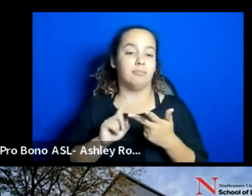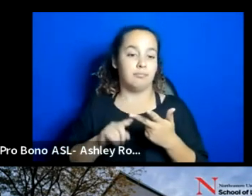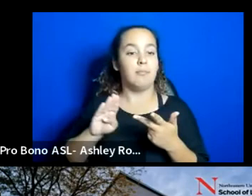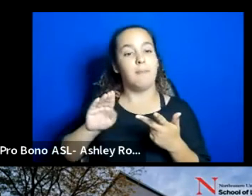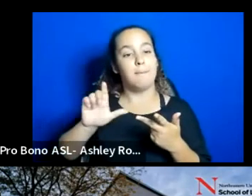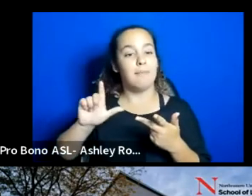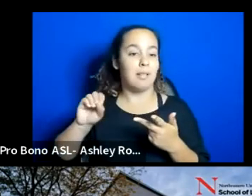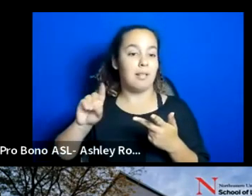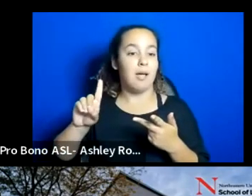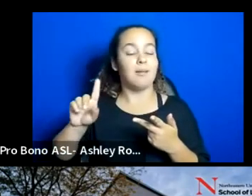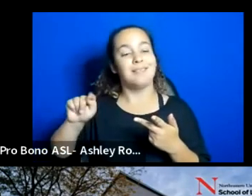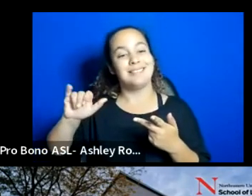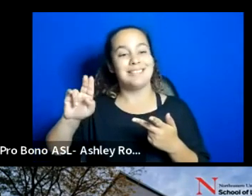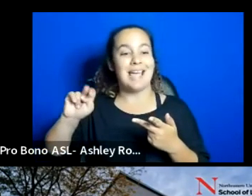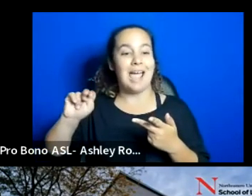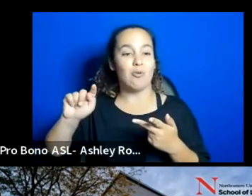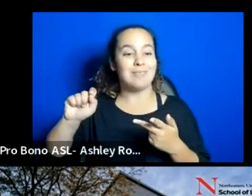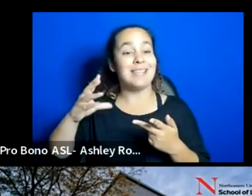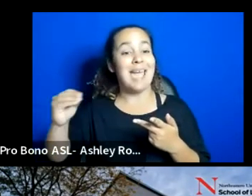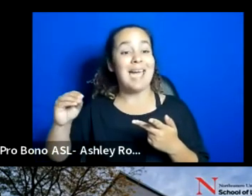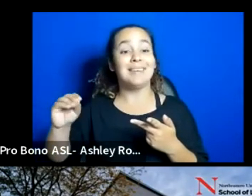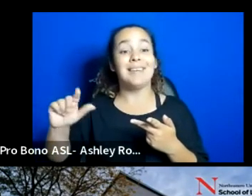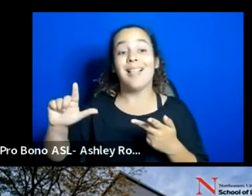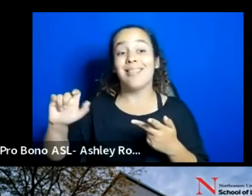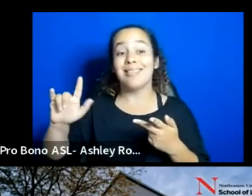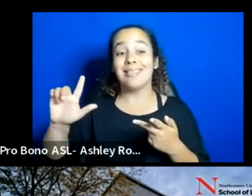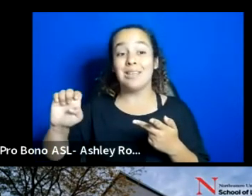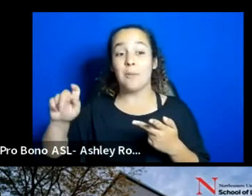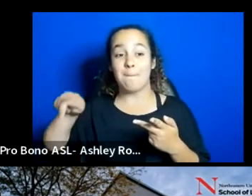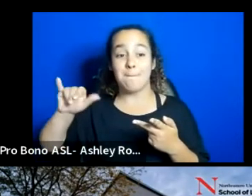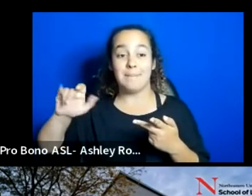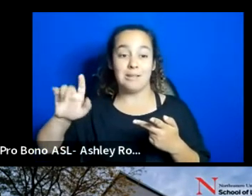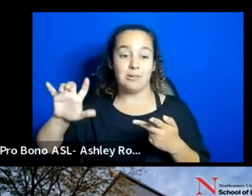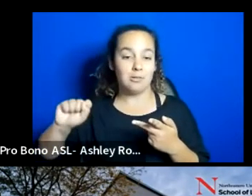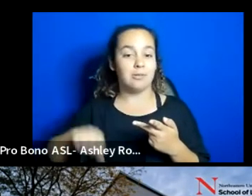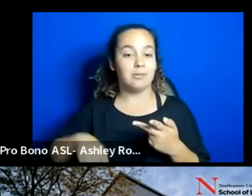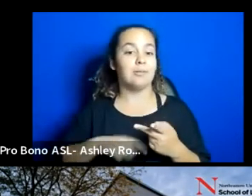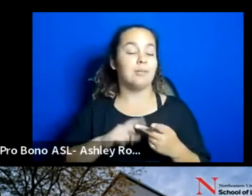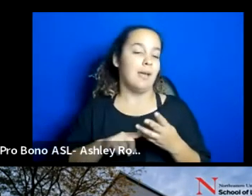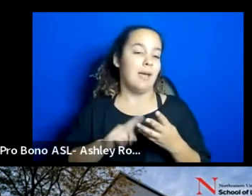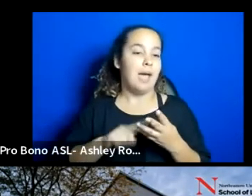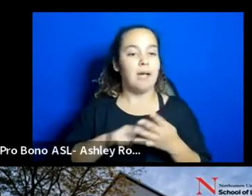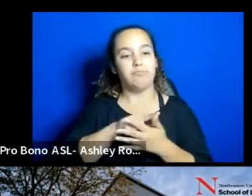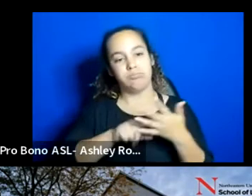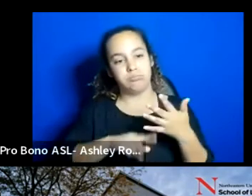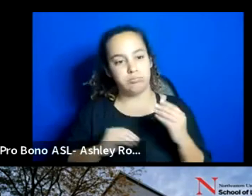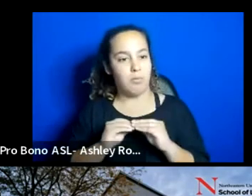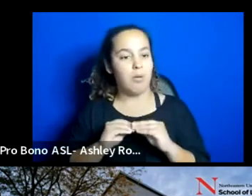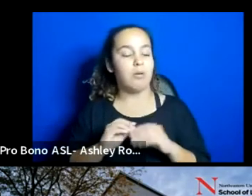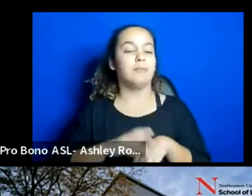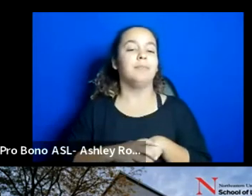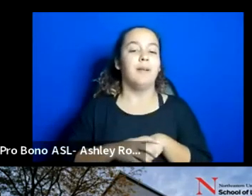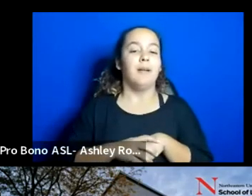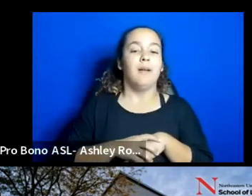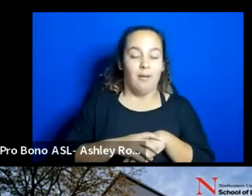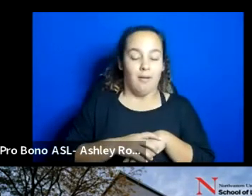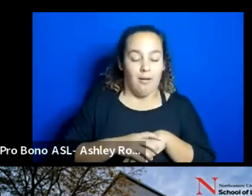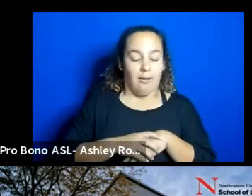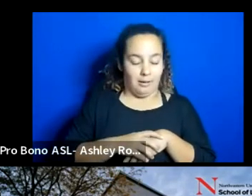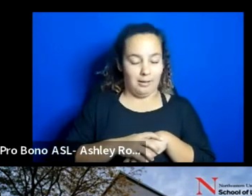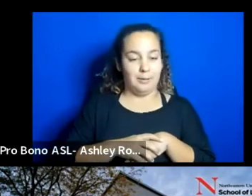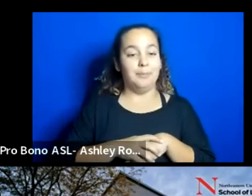and Little Pickles, I love that name, Stage Roles of Anglo-American Girls in the 19th Century, which won